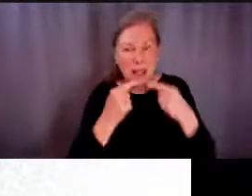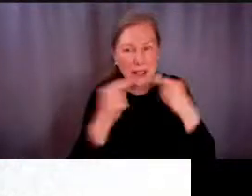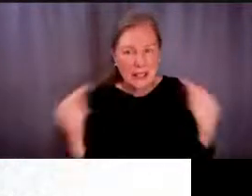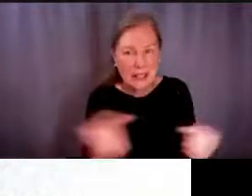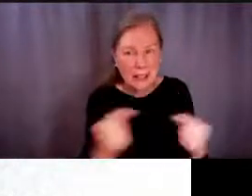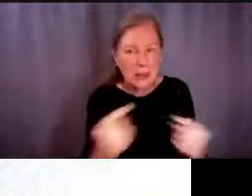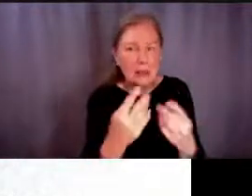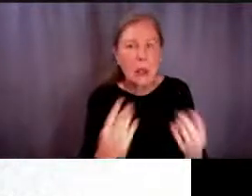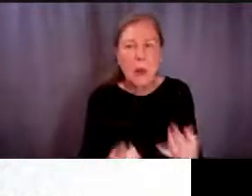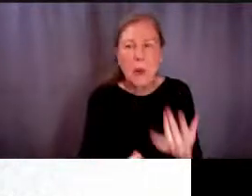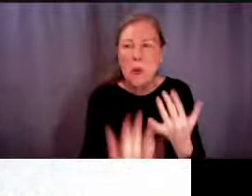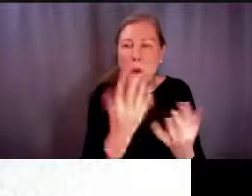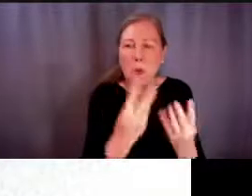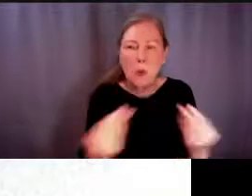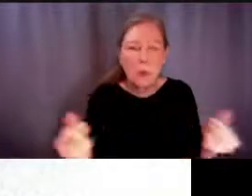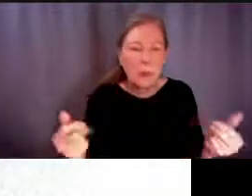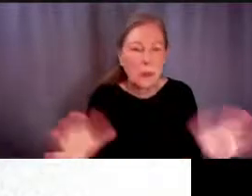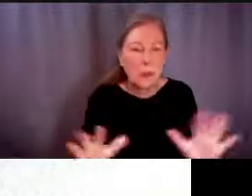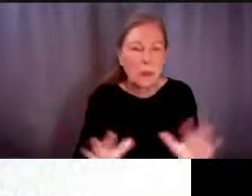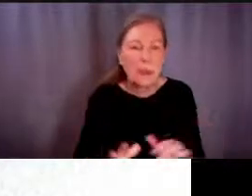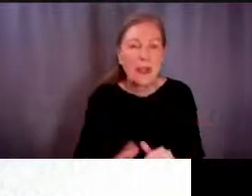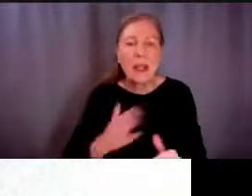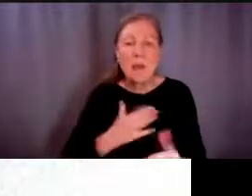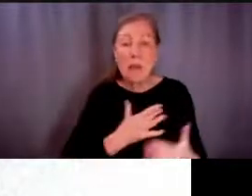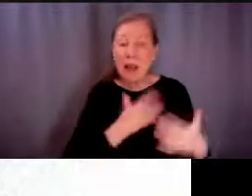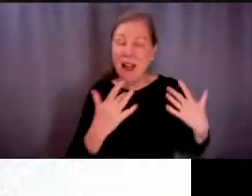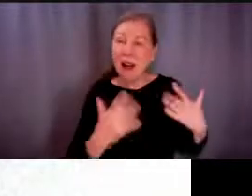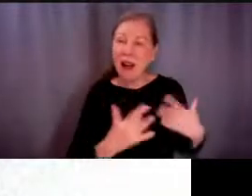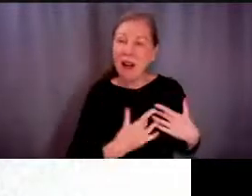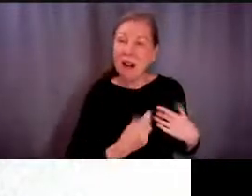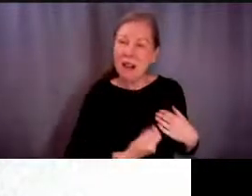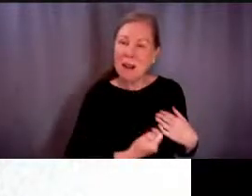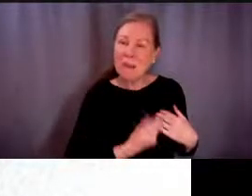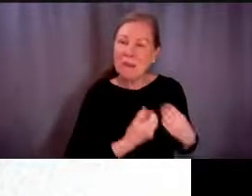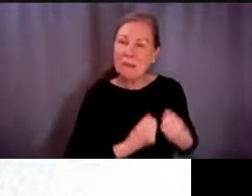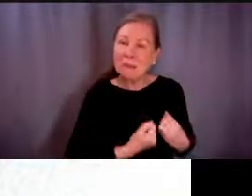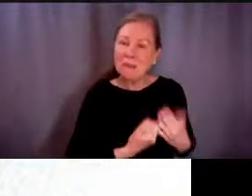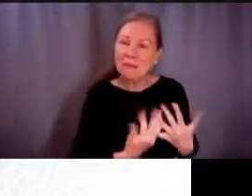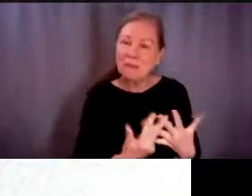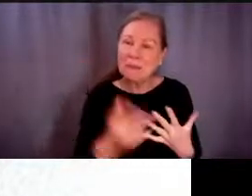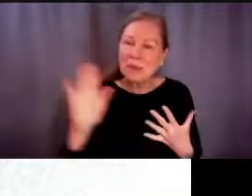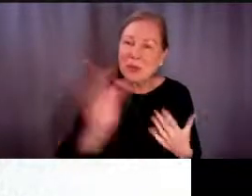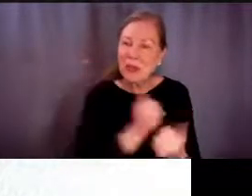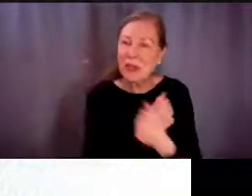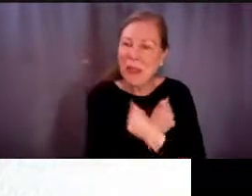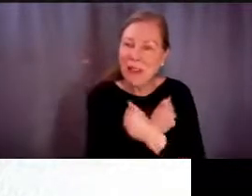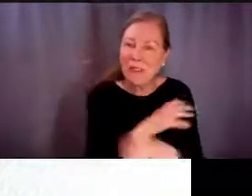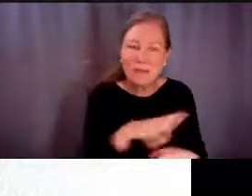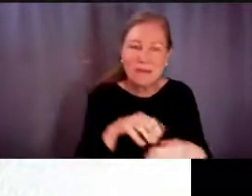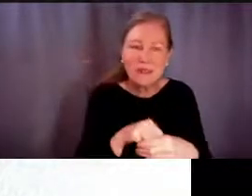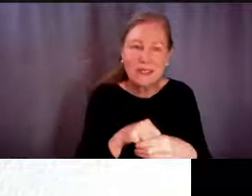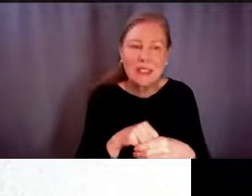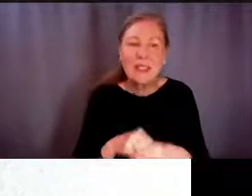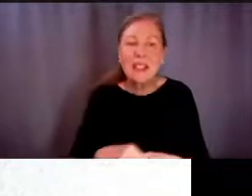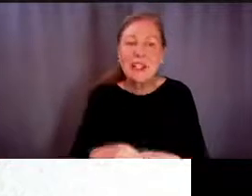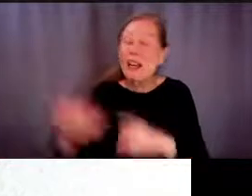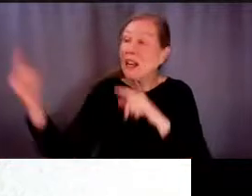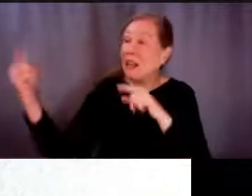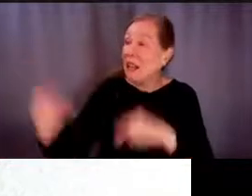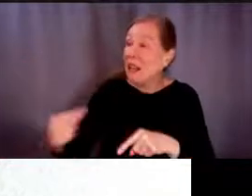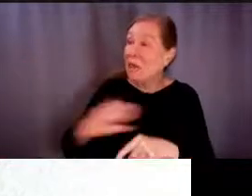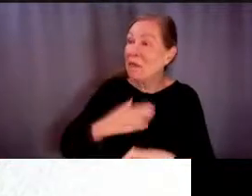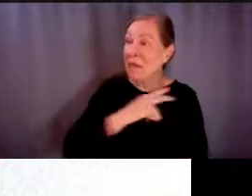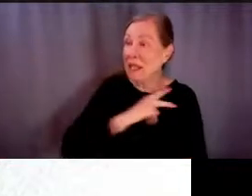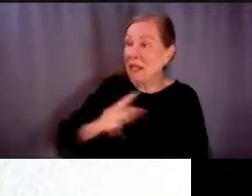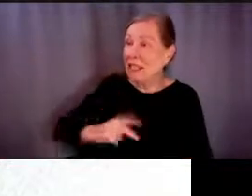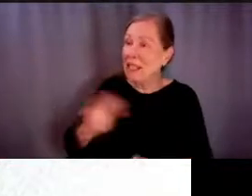sins, kindling my heart with the flame of thy love. Come, my King, sit upon